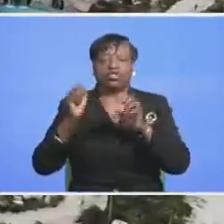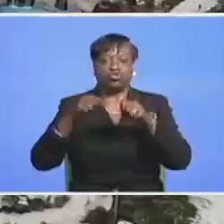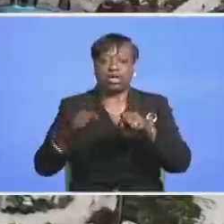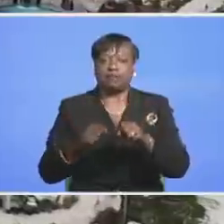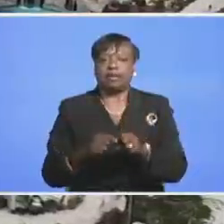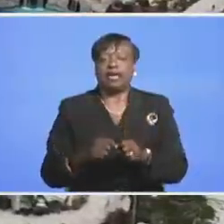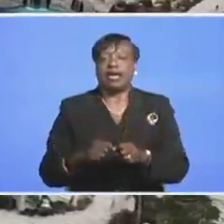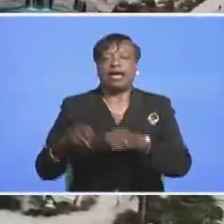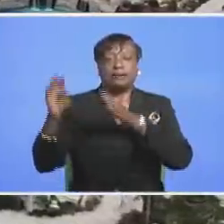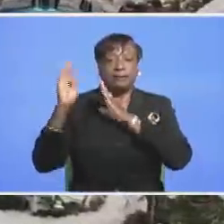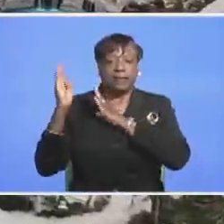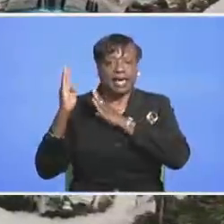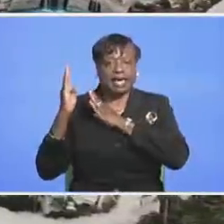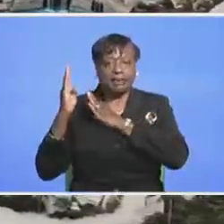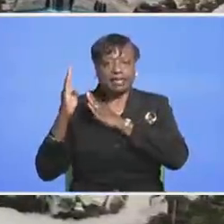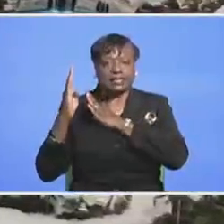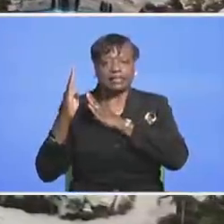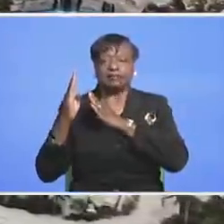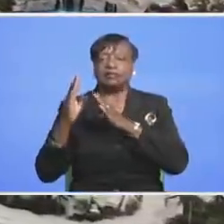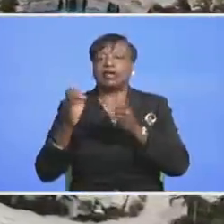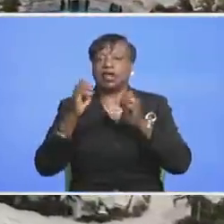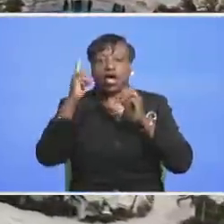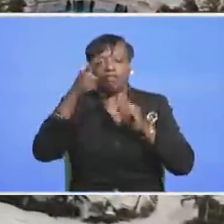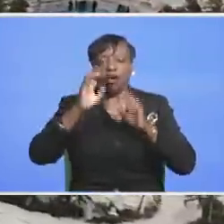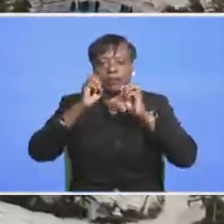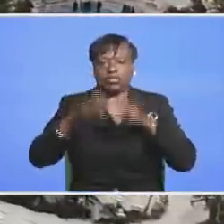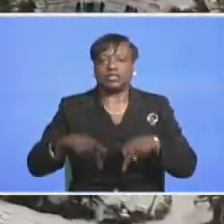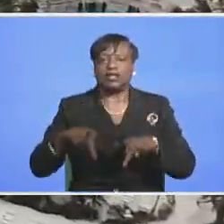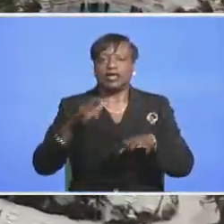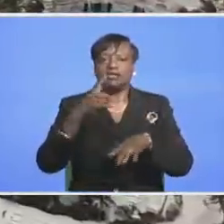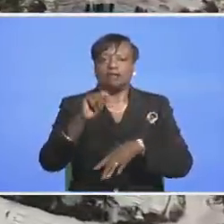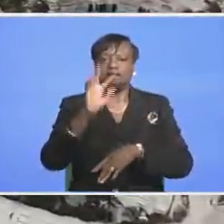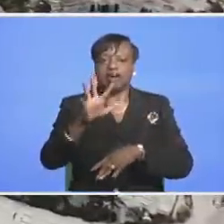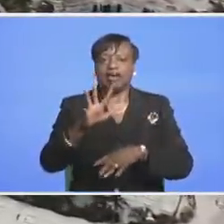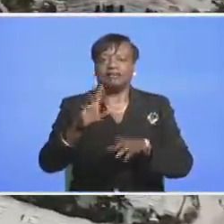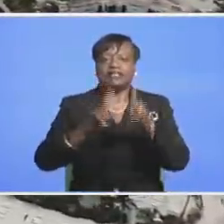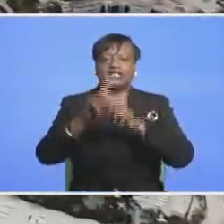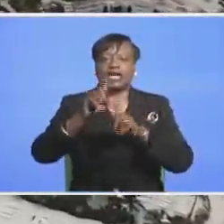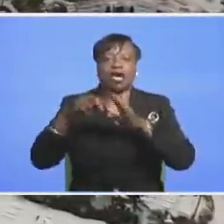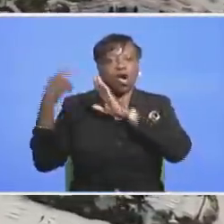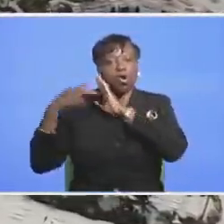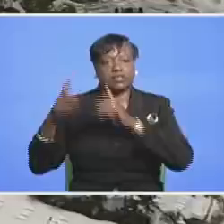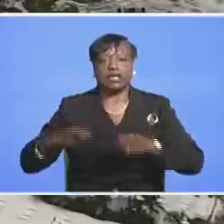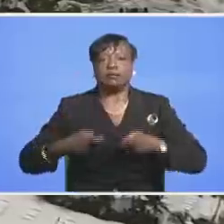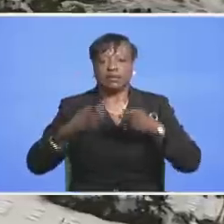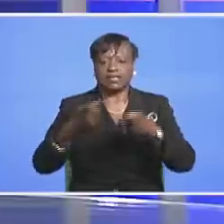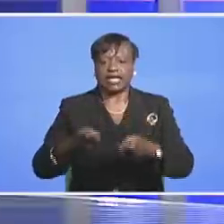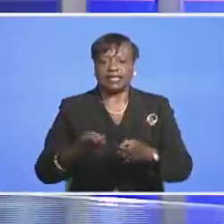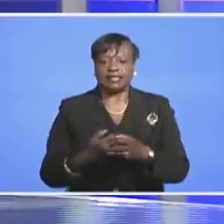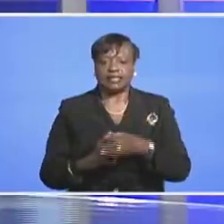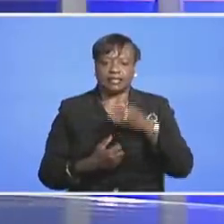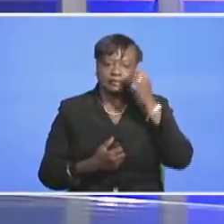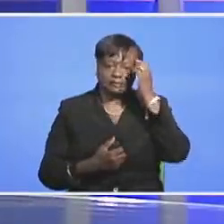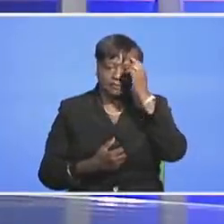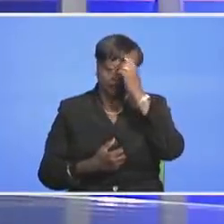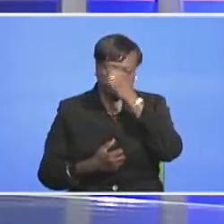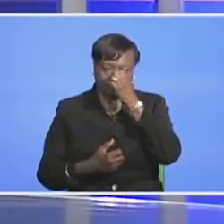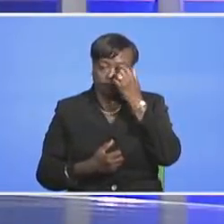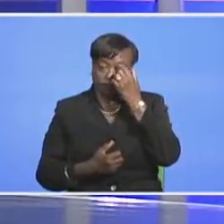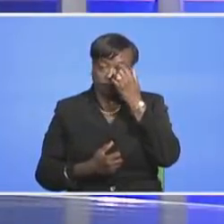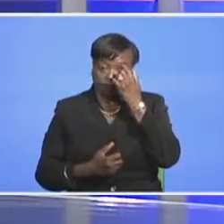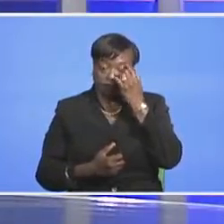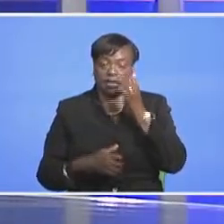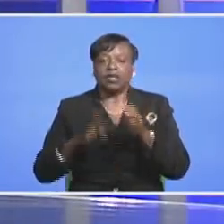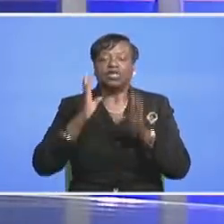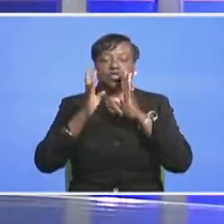opportunity the 5-hotel property presents. Cleopatra Murphy, ZNS Network News. Well, speaking